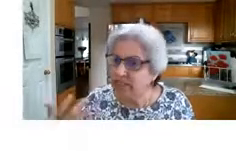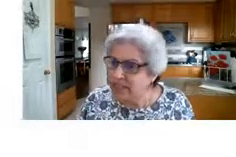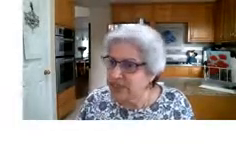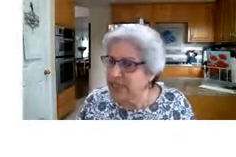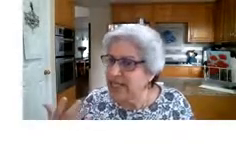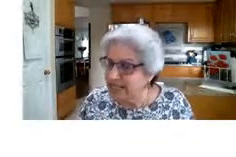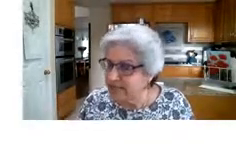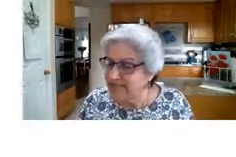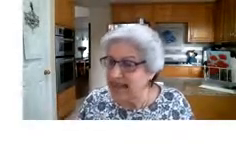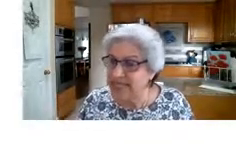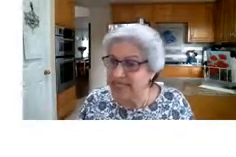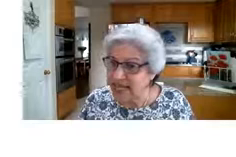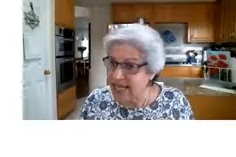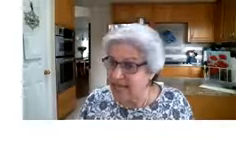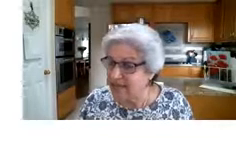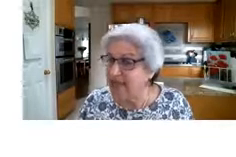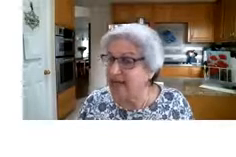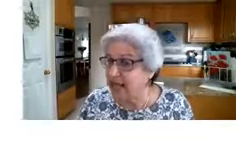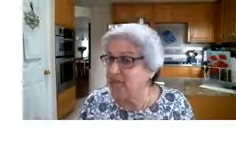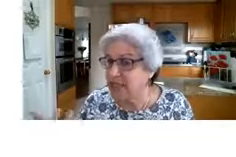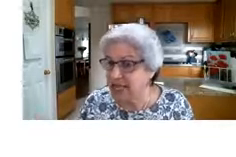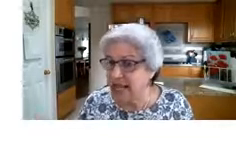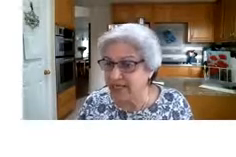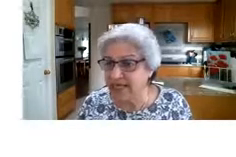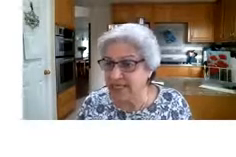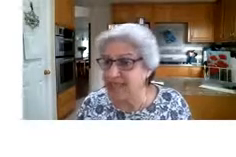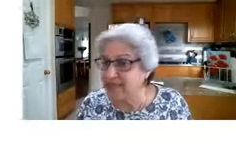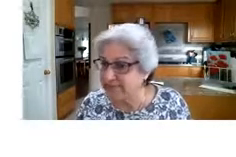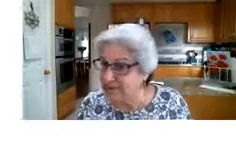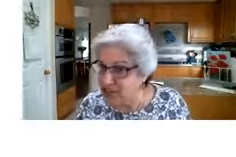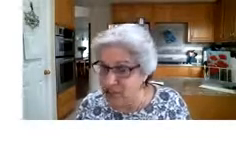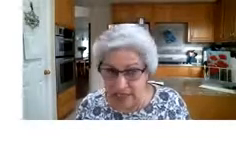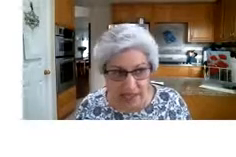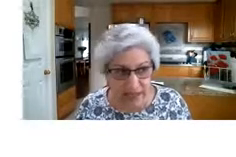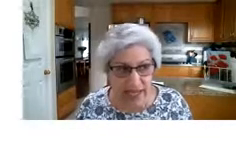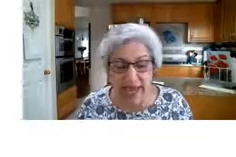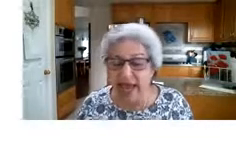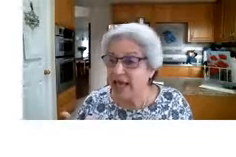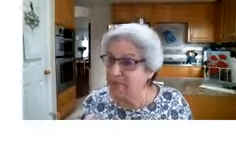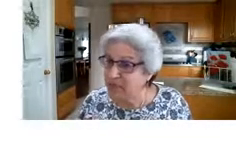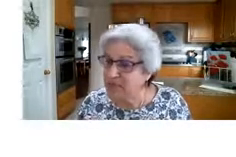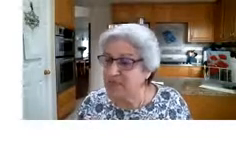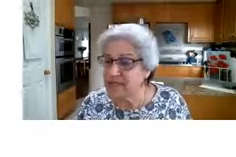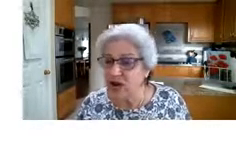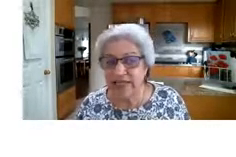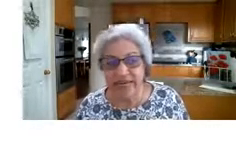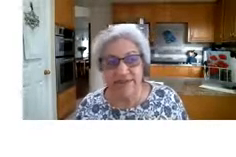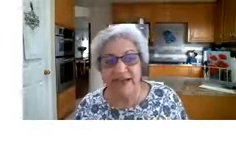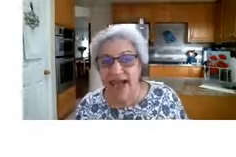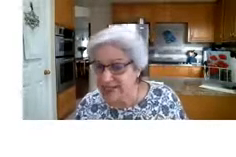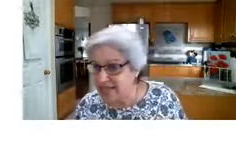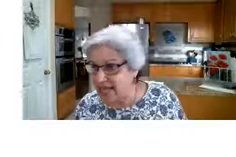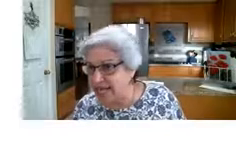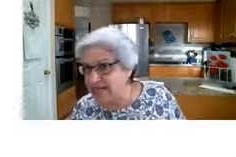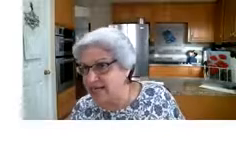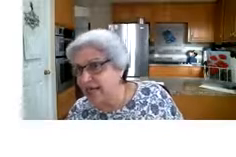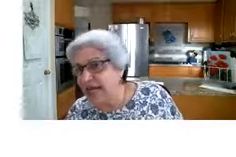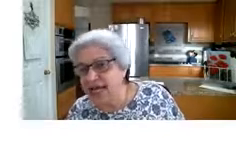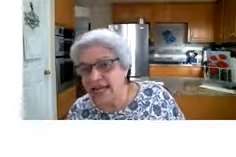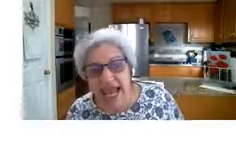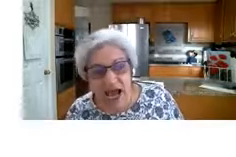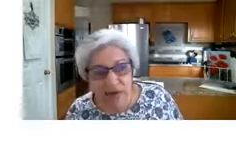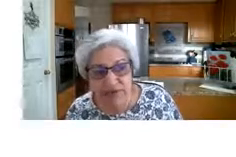But once there is a vaccine that can protect against infection and people start getting